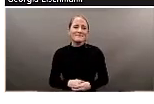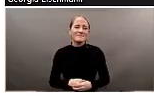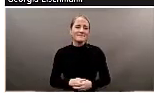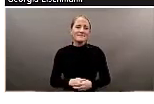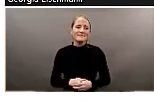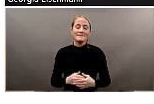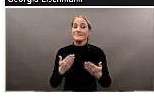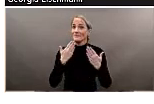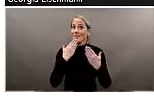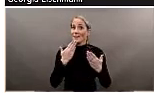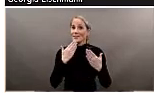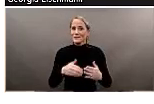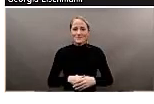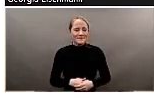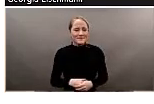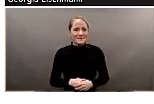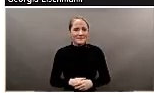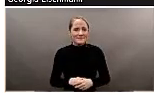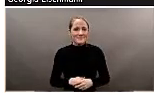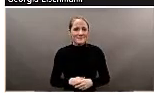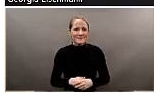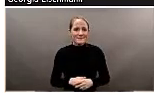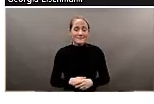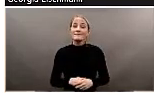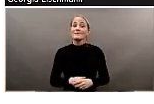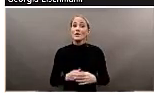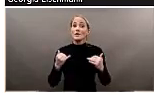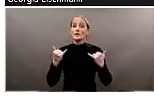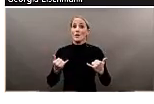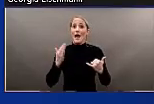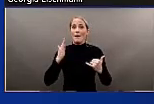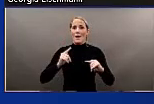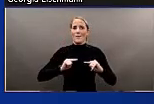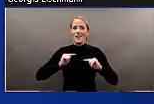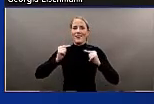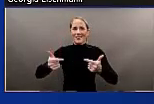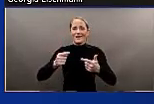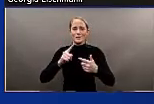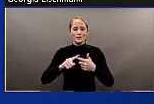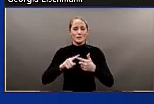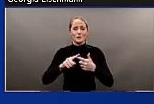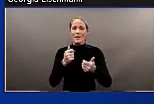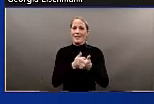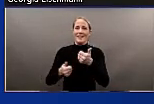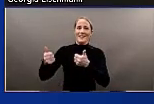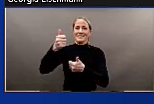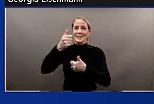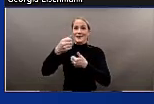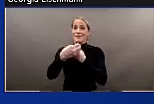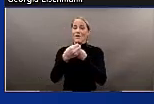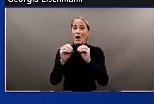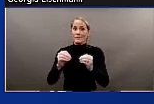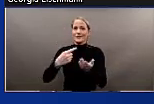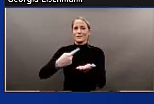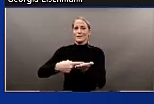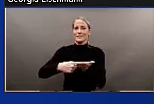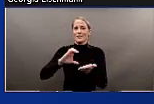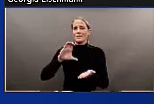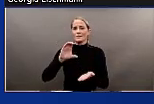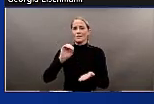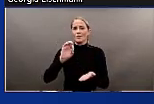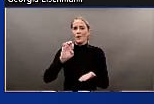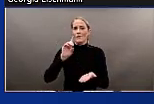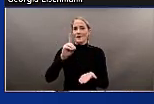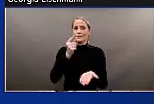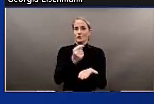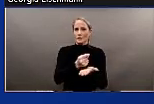Thank you, and happy to answer any questions. I think I need next slide. and I will kick it over to our executive office